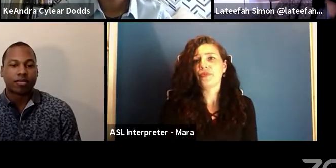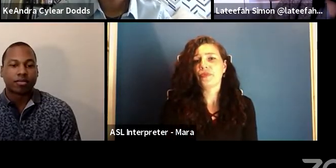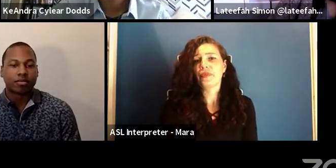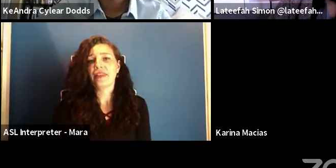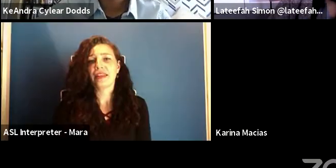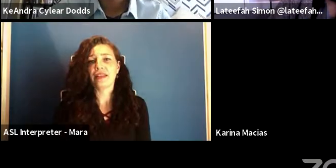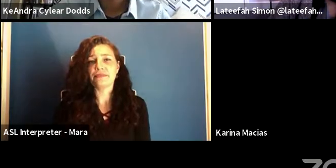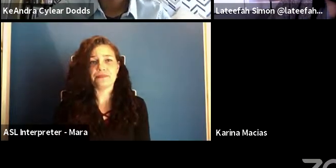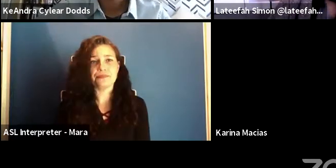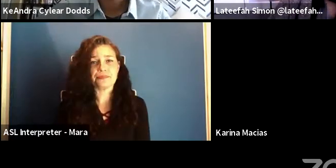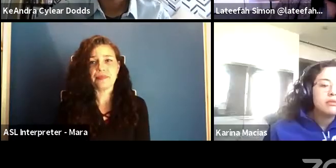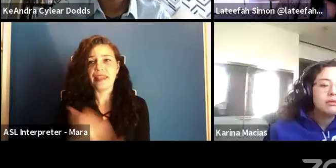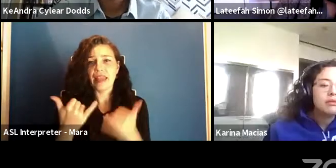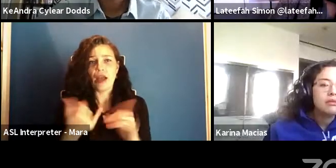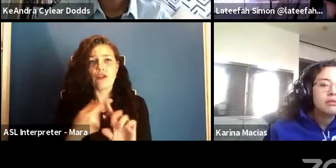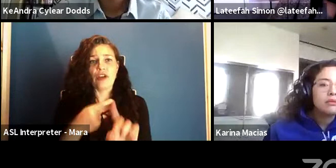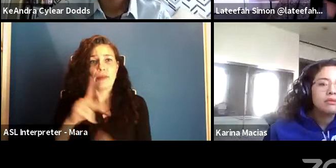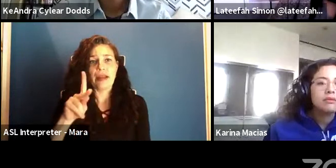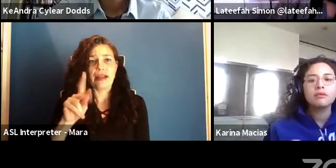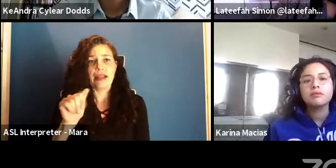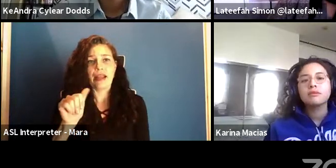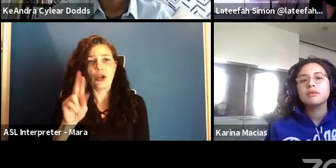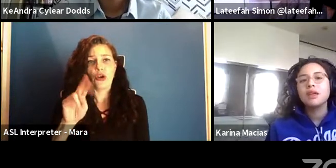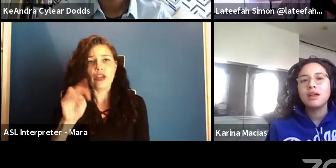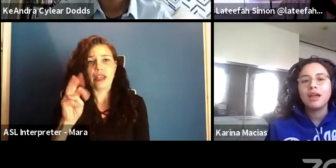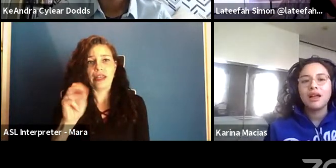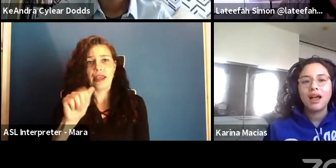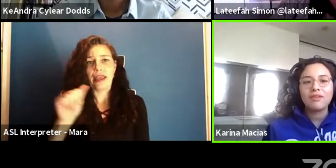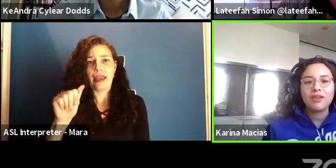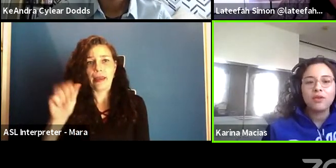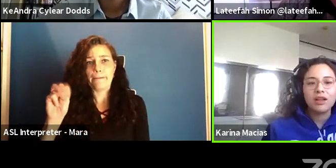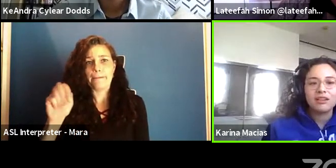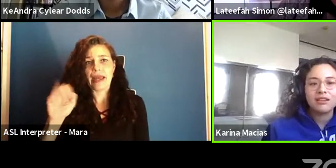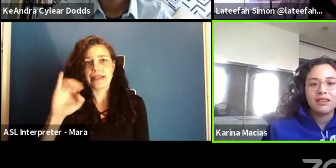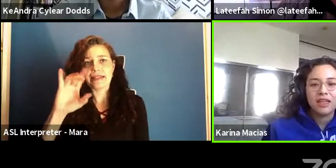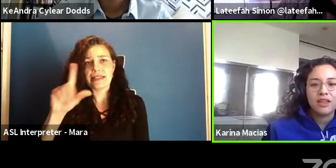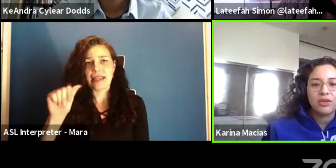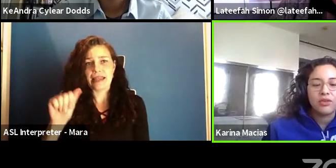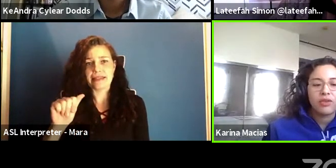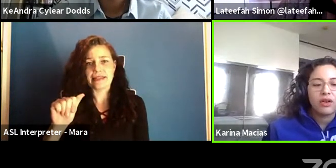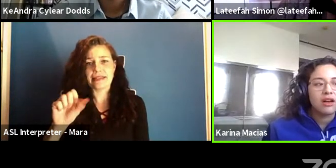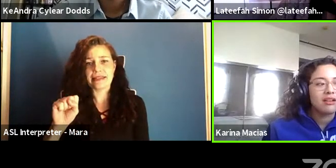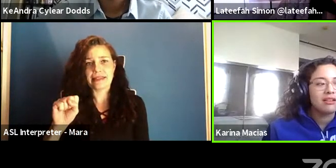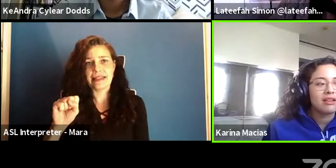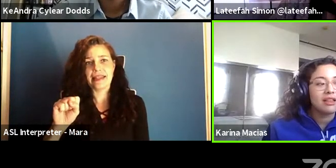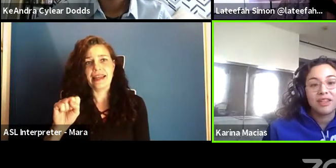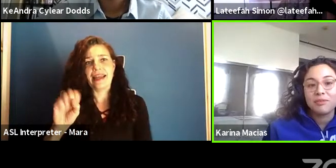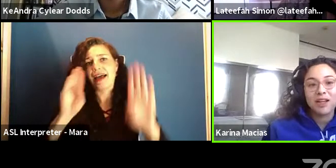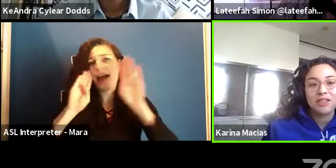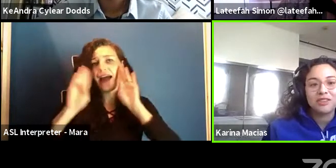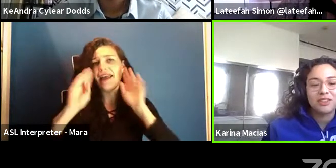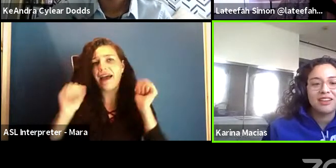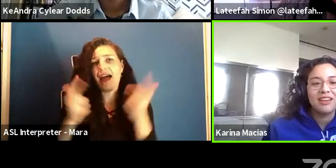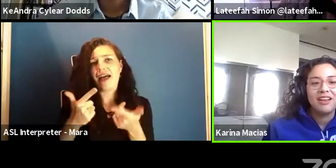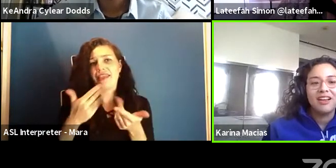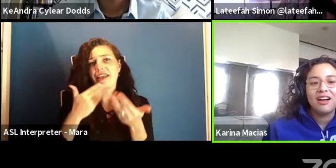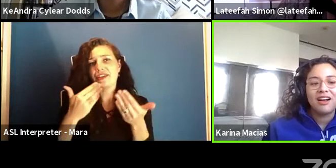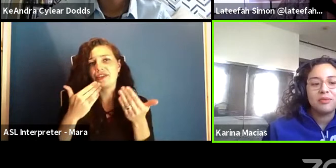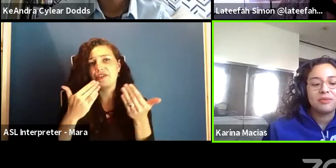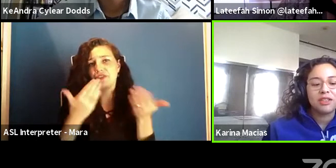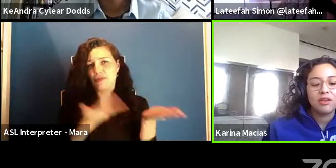from Karina Macias at LADOT. Hi, everyone. Thank you for elevating my